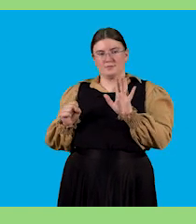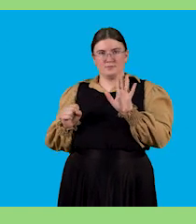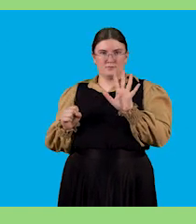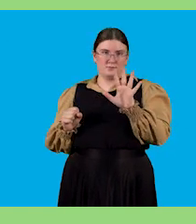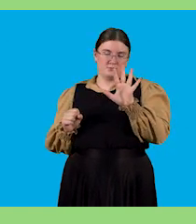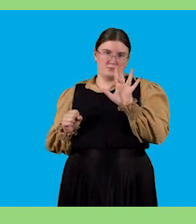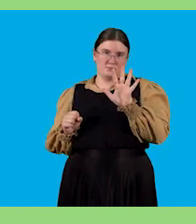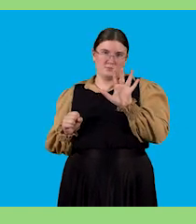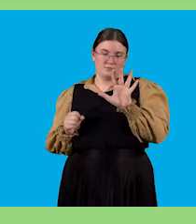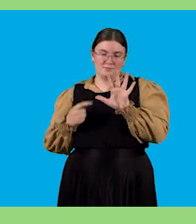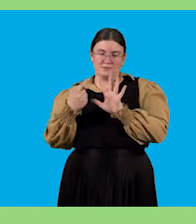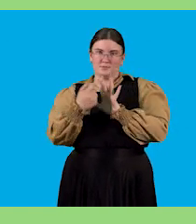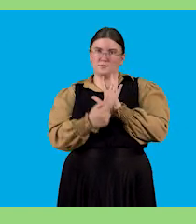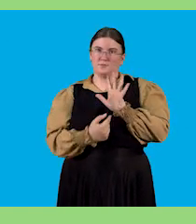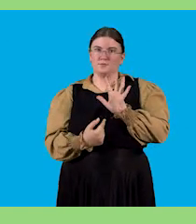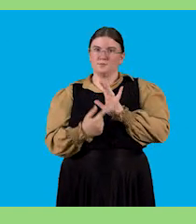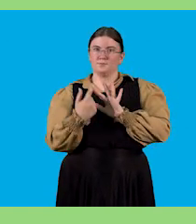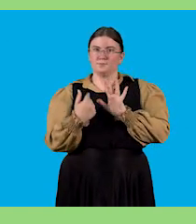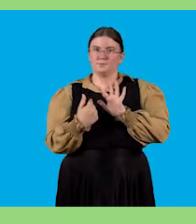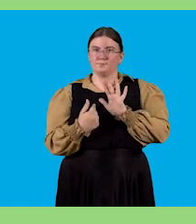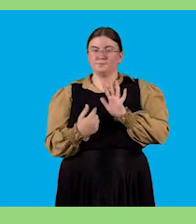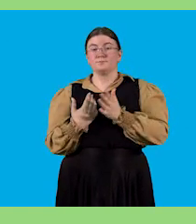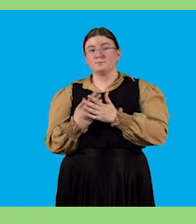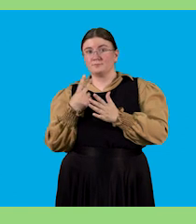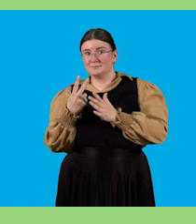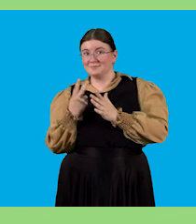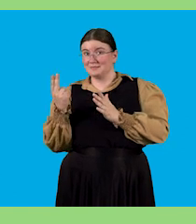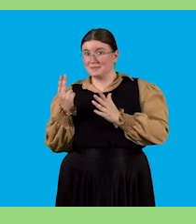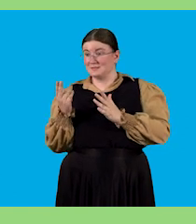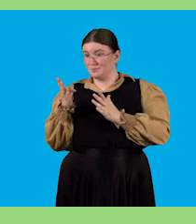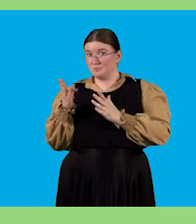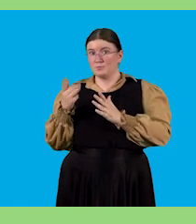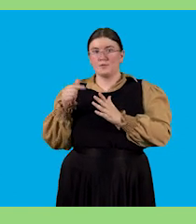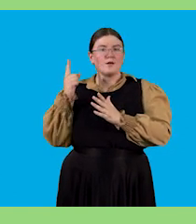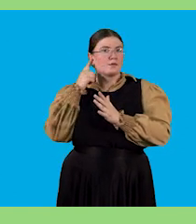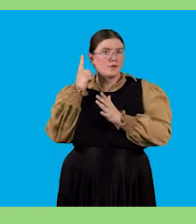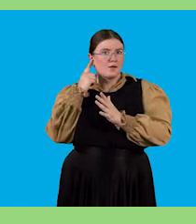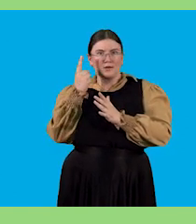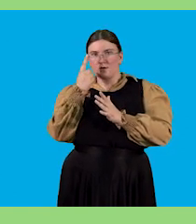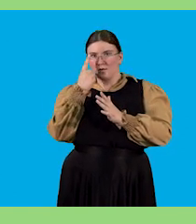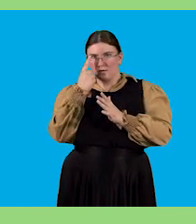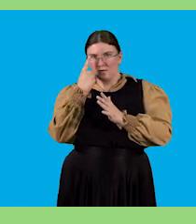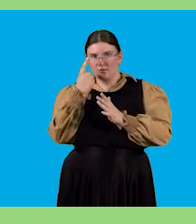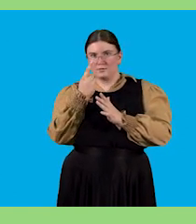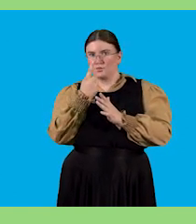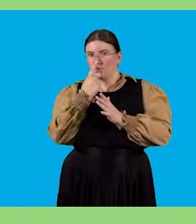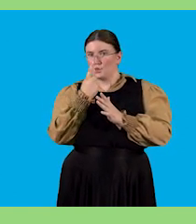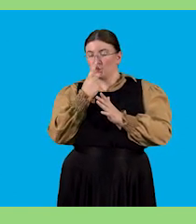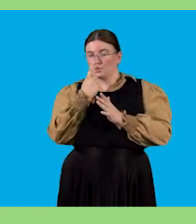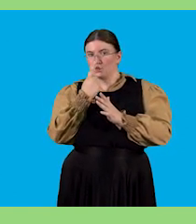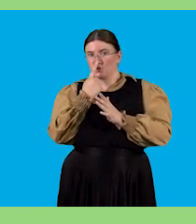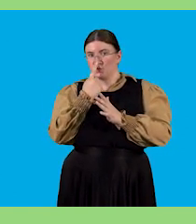our sense organs. And as you can see in the diagram, we have the ear, the eye,